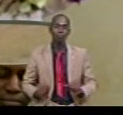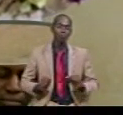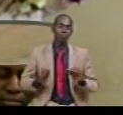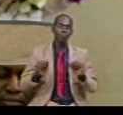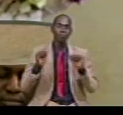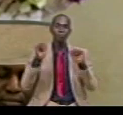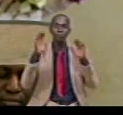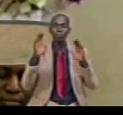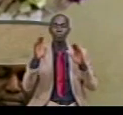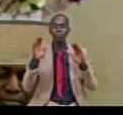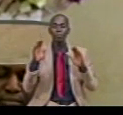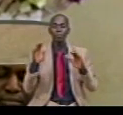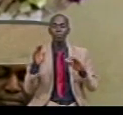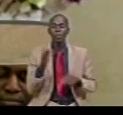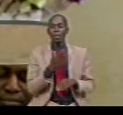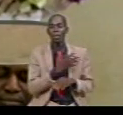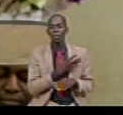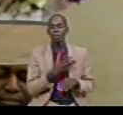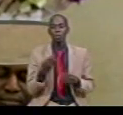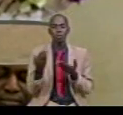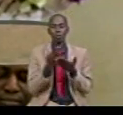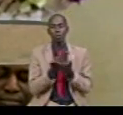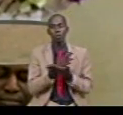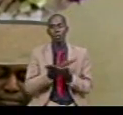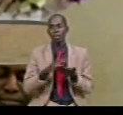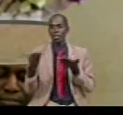indefatigable, and holy servant of God.